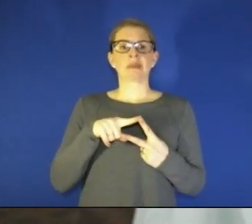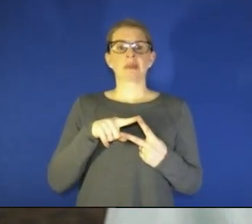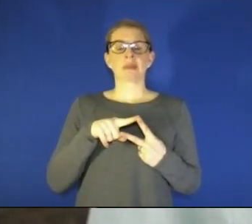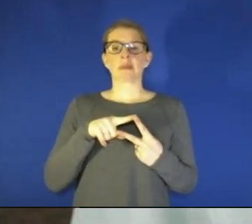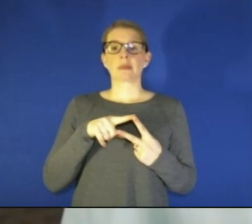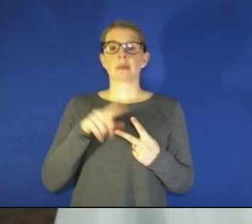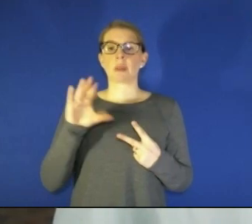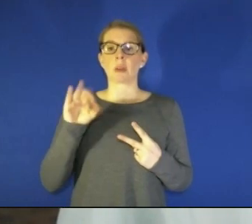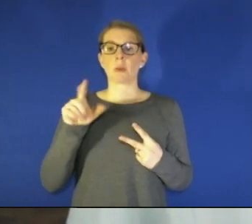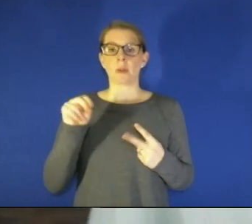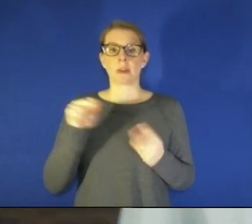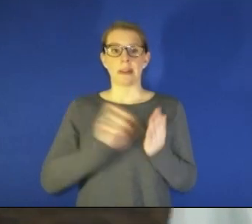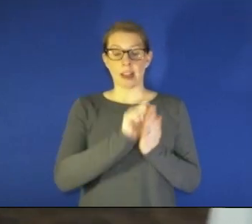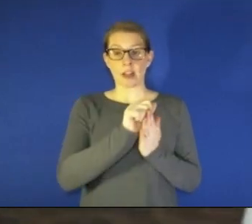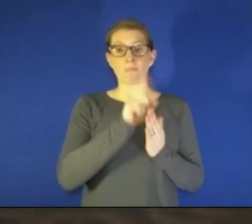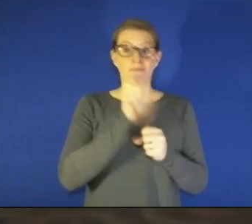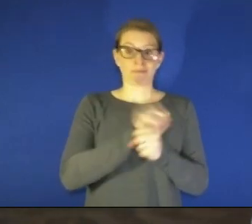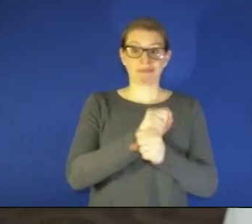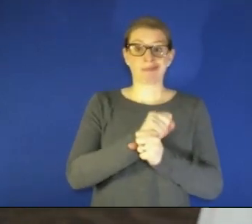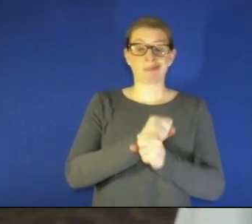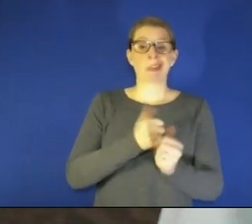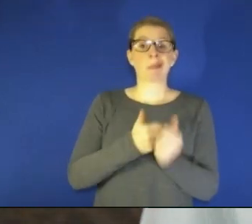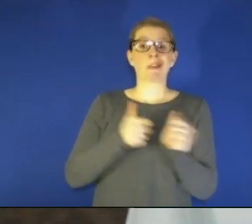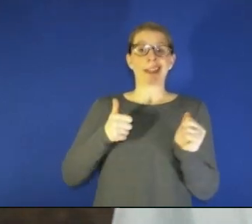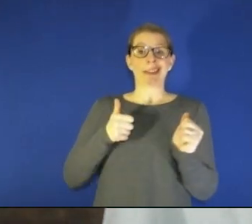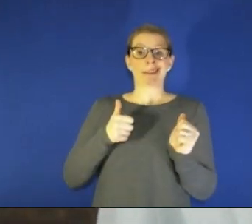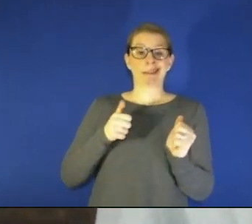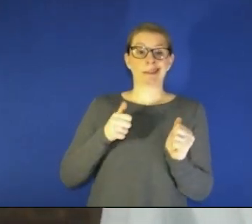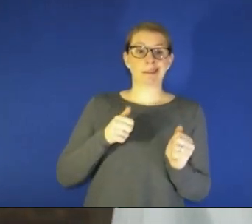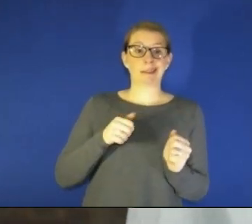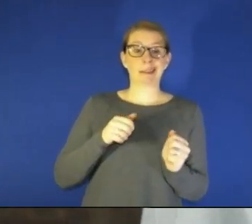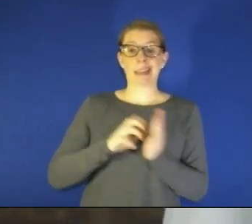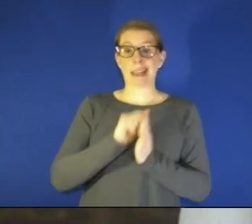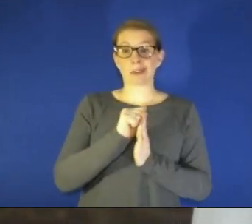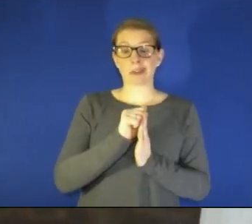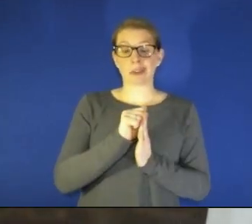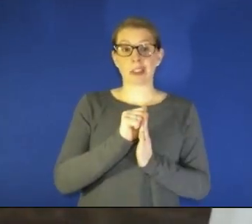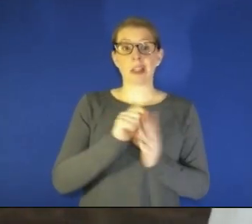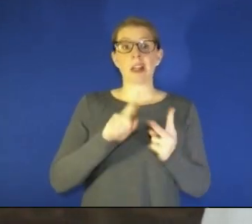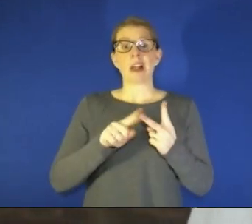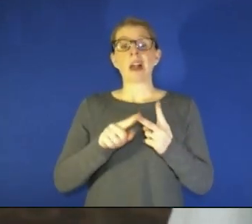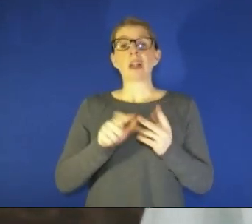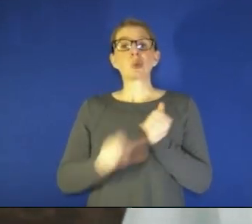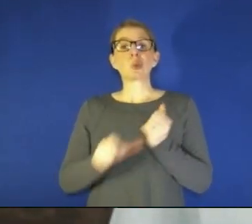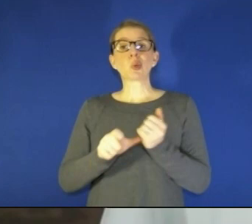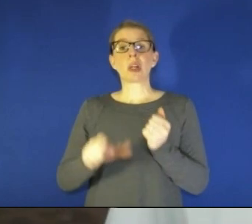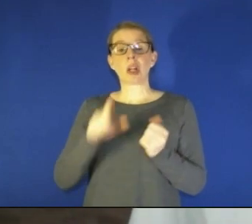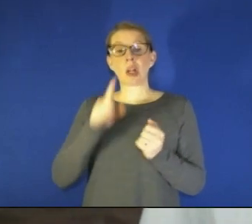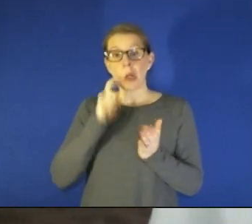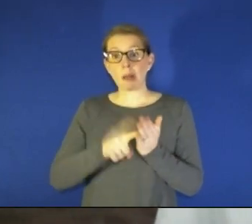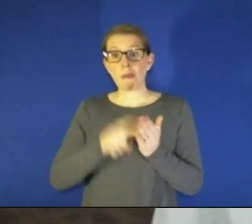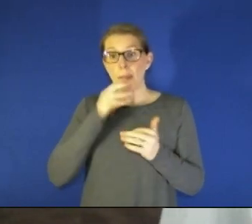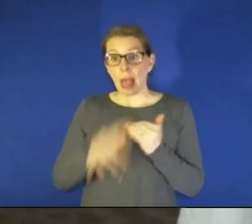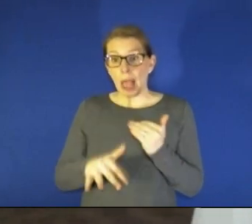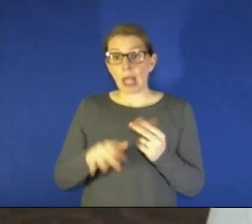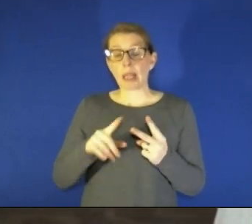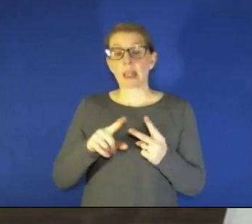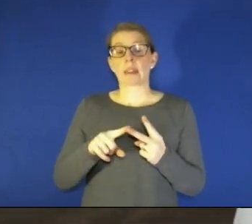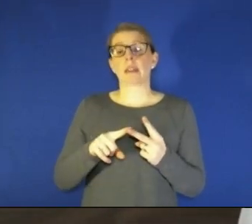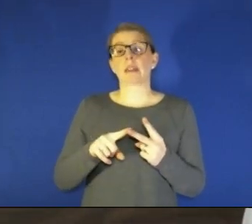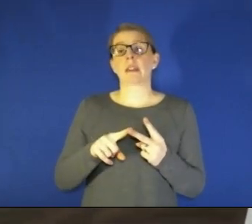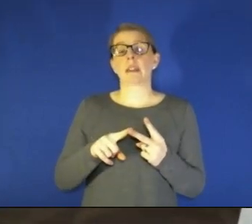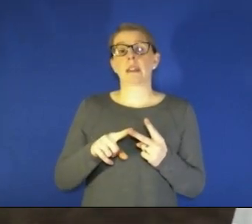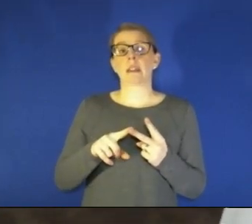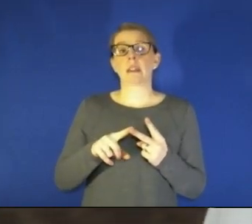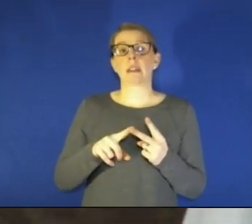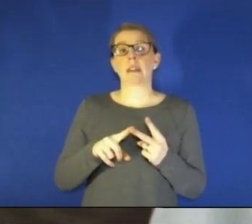which can truly prevent cancer. But we have other tests in the stool where we look for blood in the stool or we look for DNA in the stool,